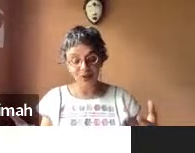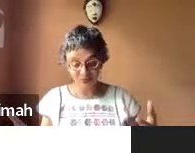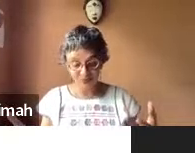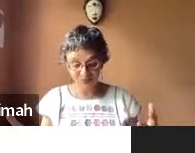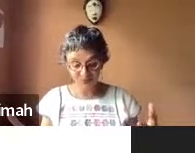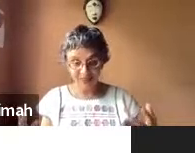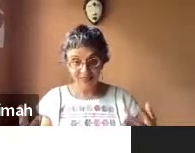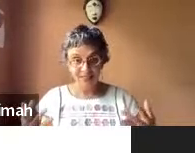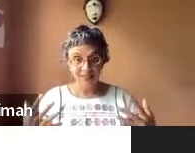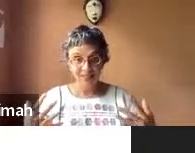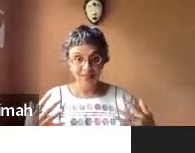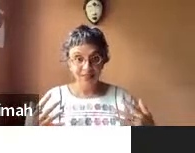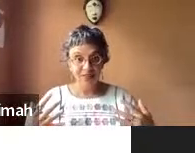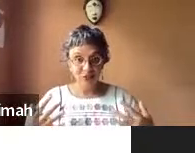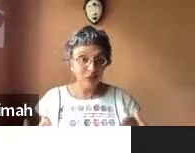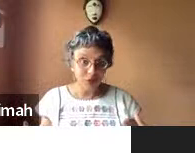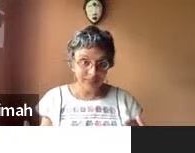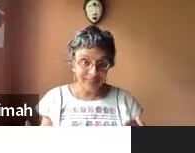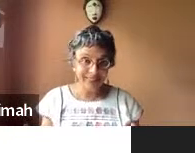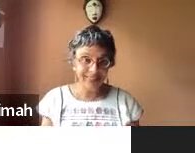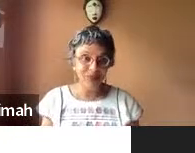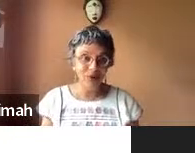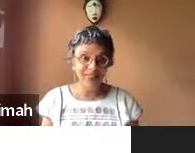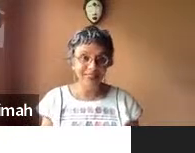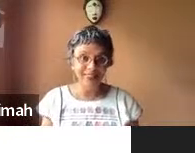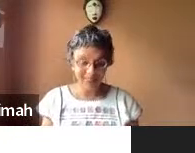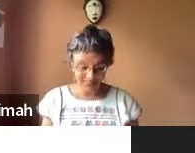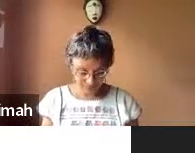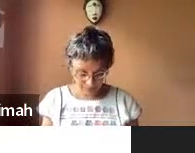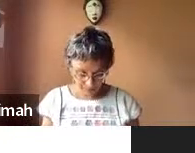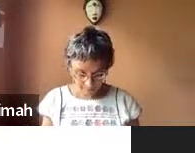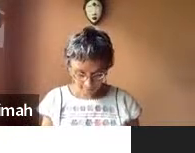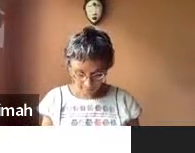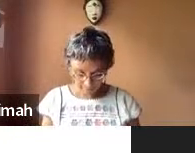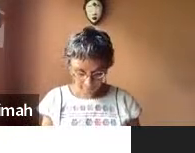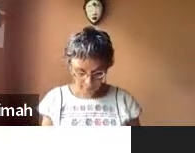numbers of children in the continent.